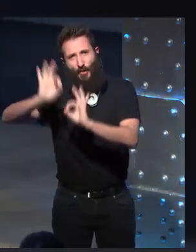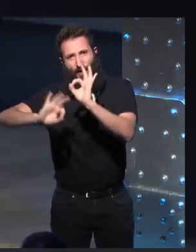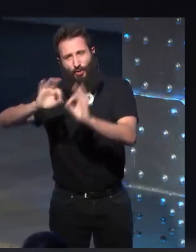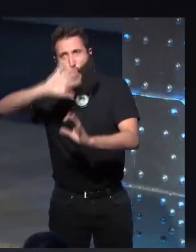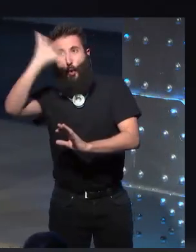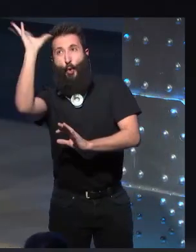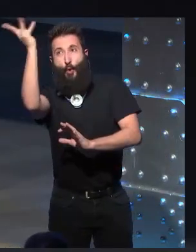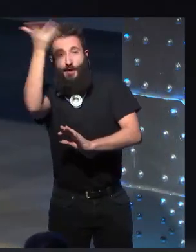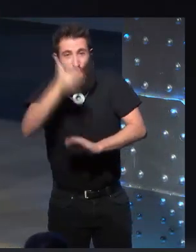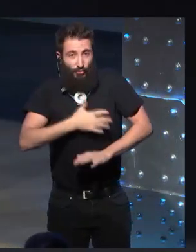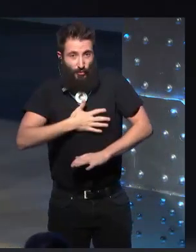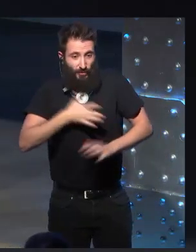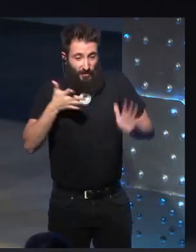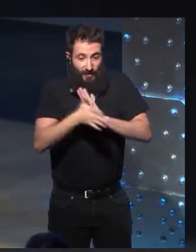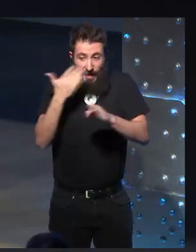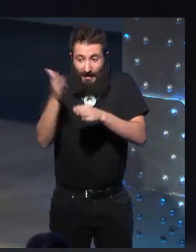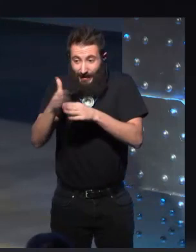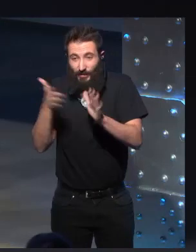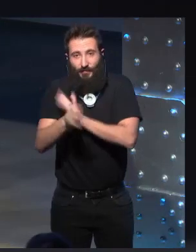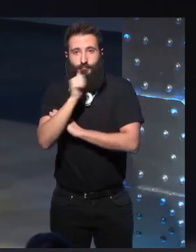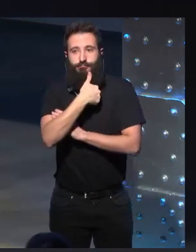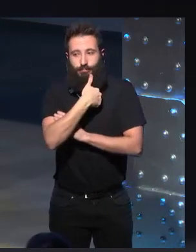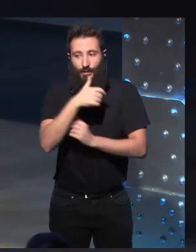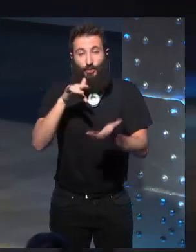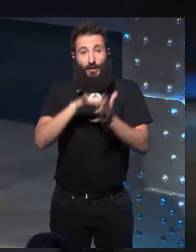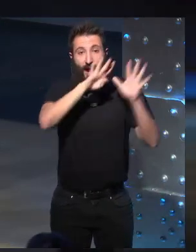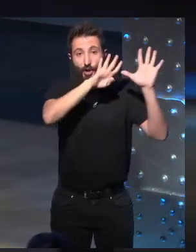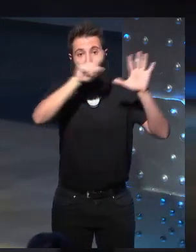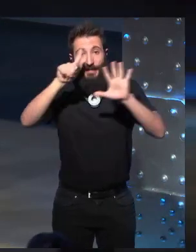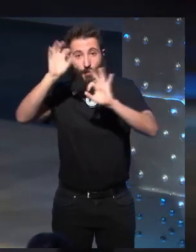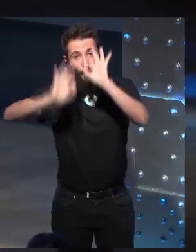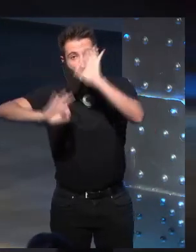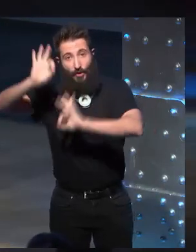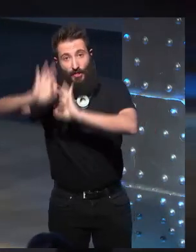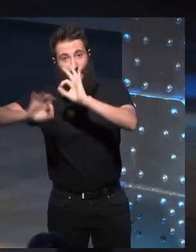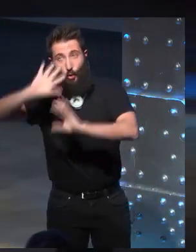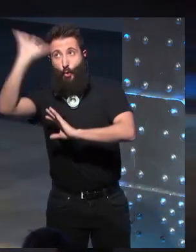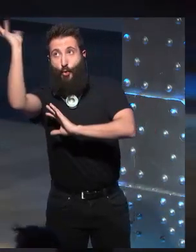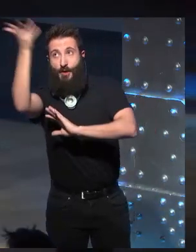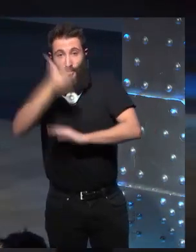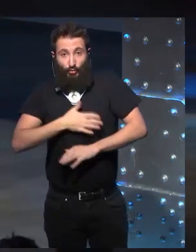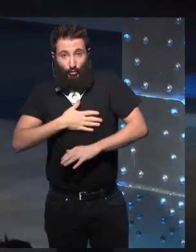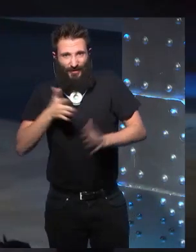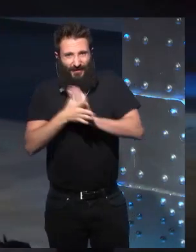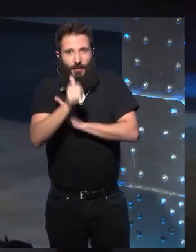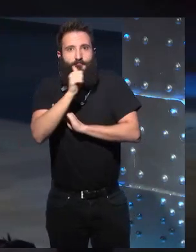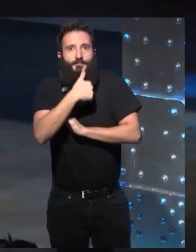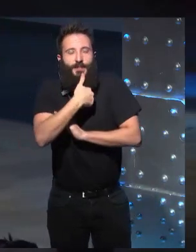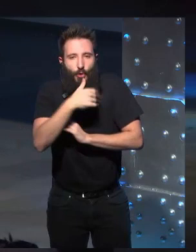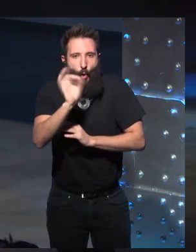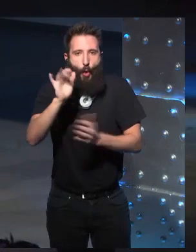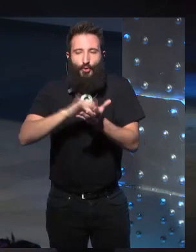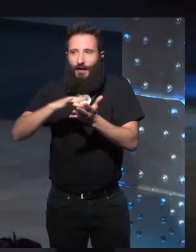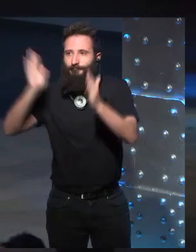mystery. Today, 96% of the energy of your universe is mystery, or not there. We don't know, but there is a mystery.